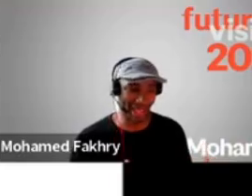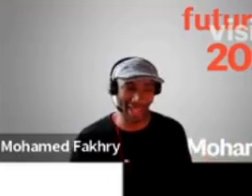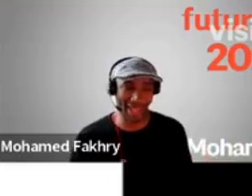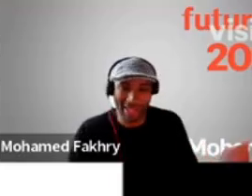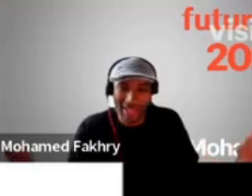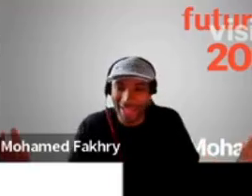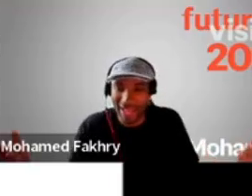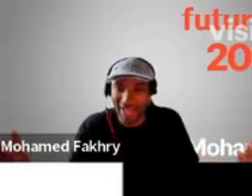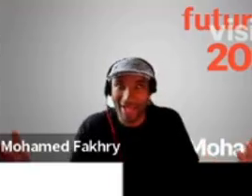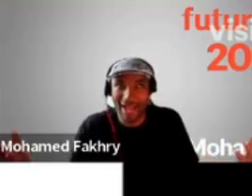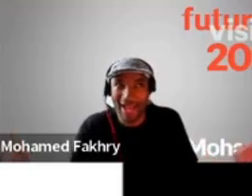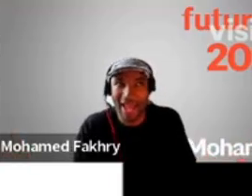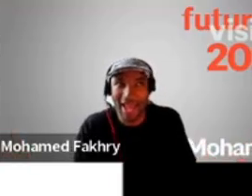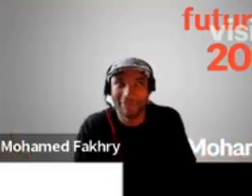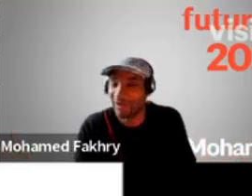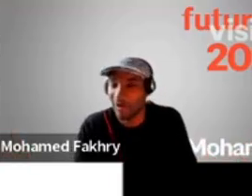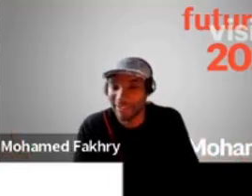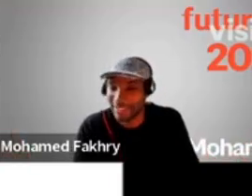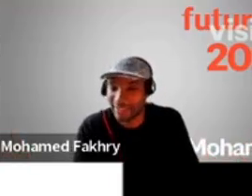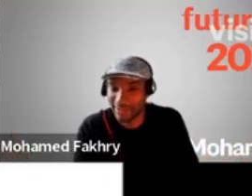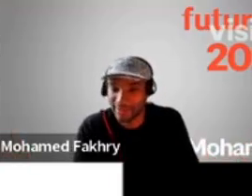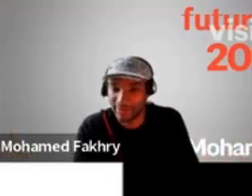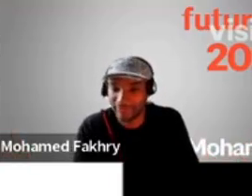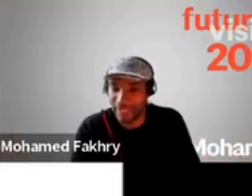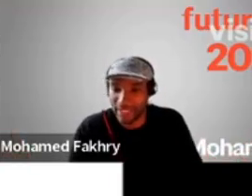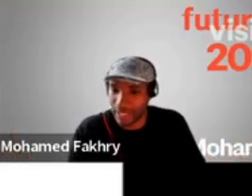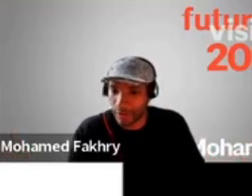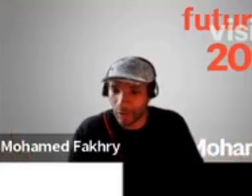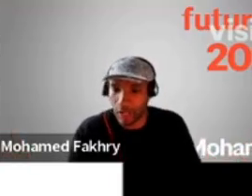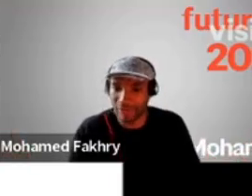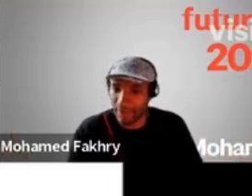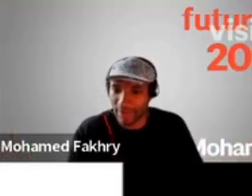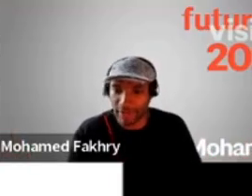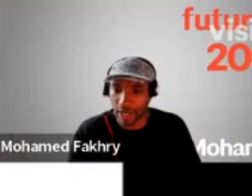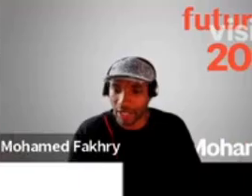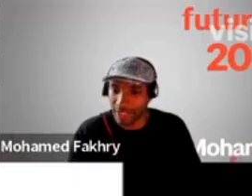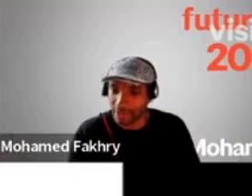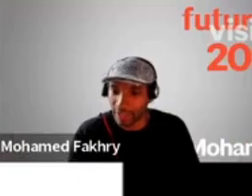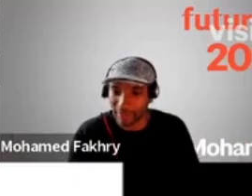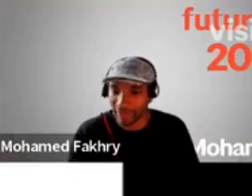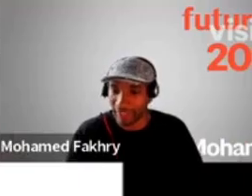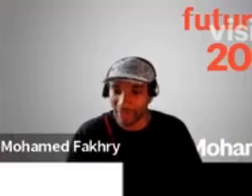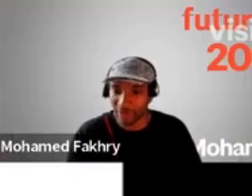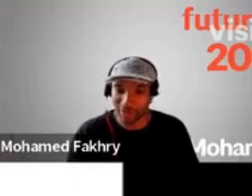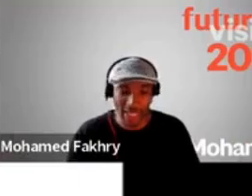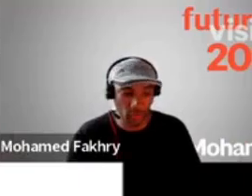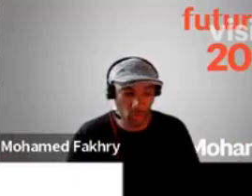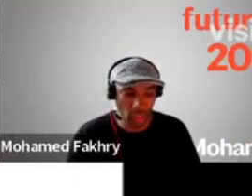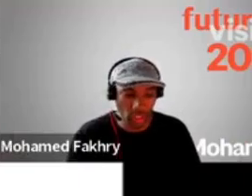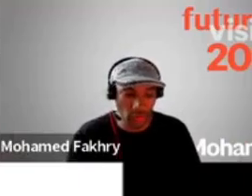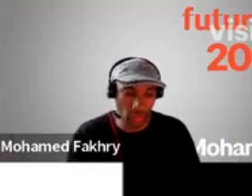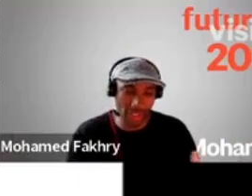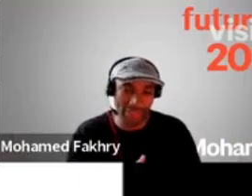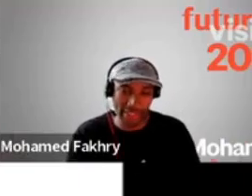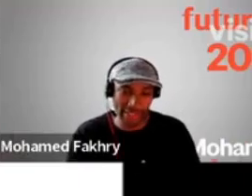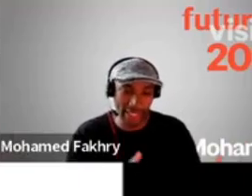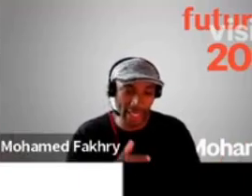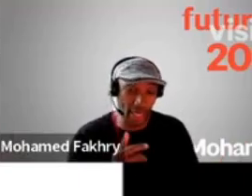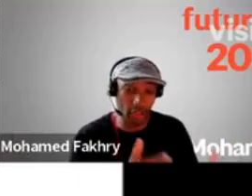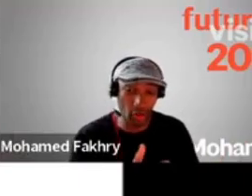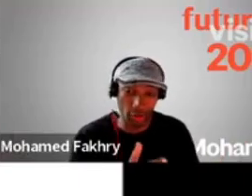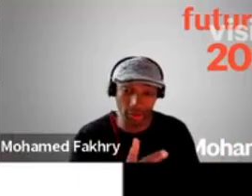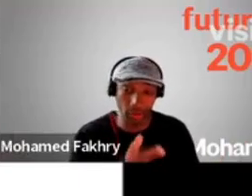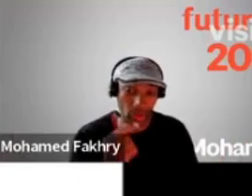mean, I feel all these feelings like love, empathy, all that stuff. I feel it just like you. The only thing is